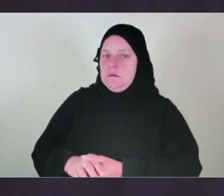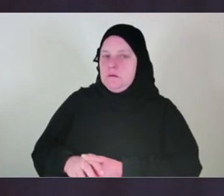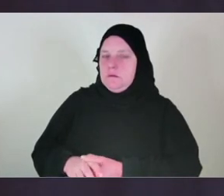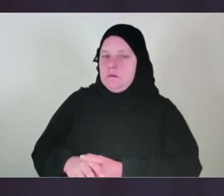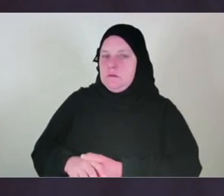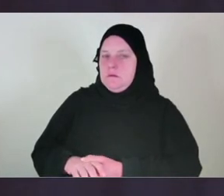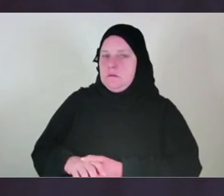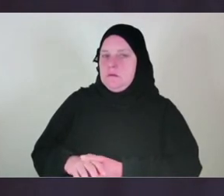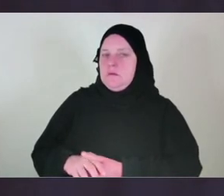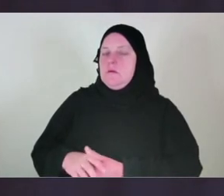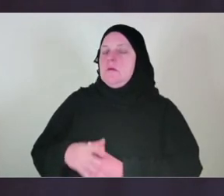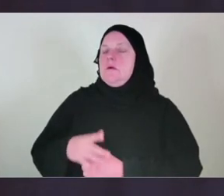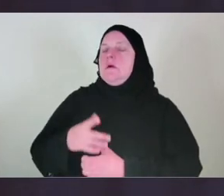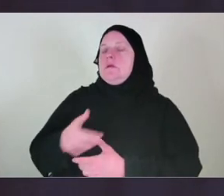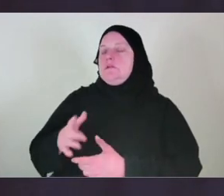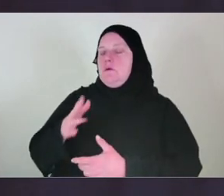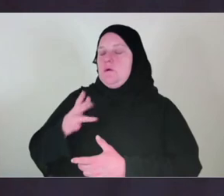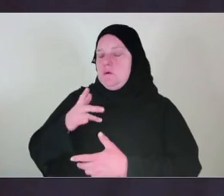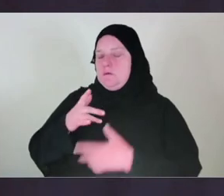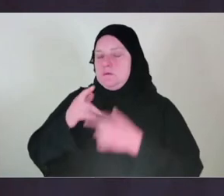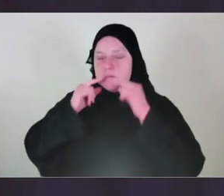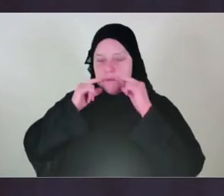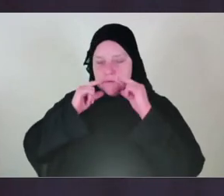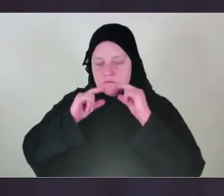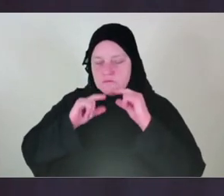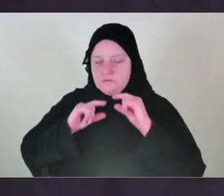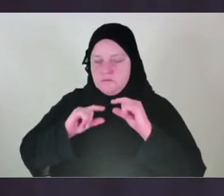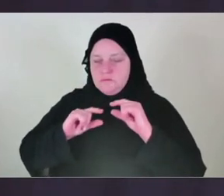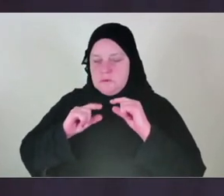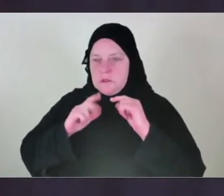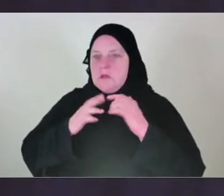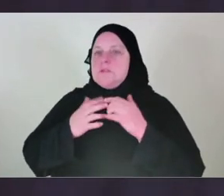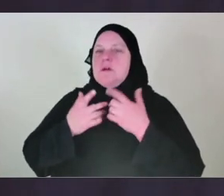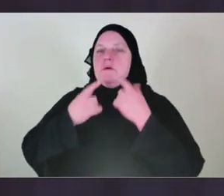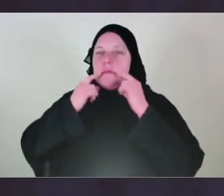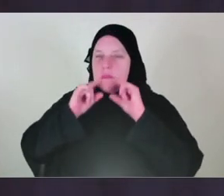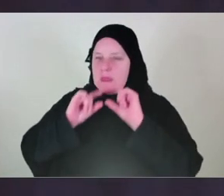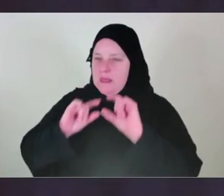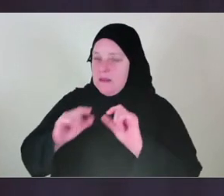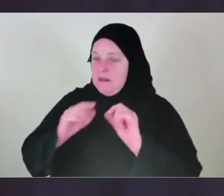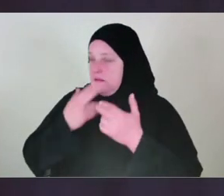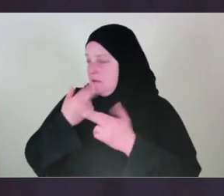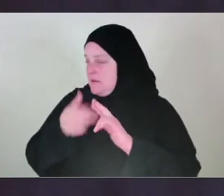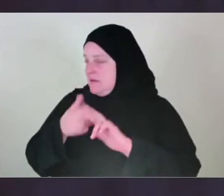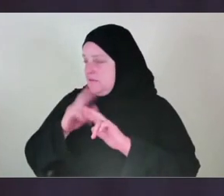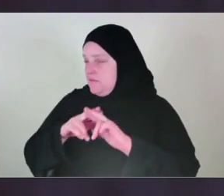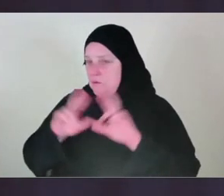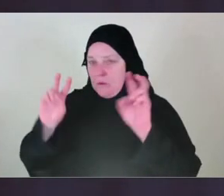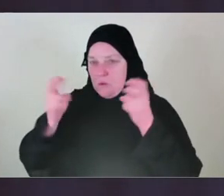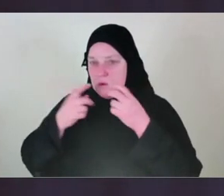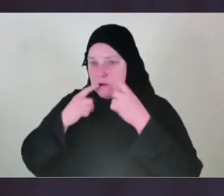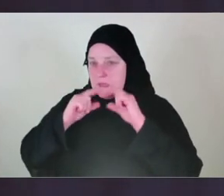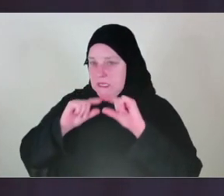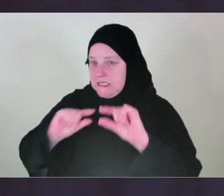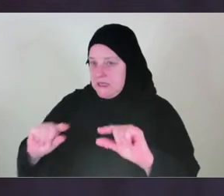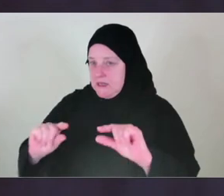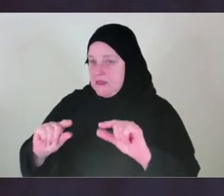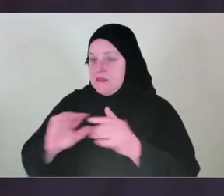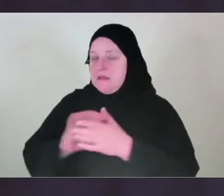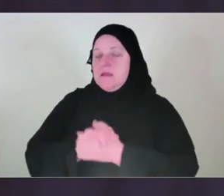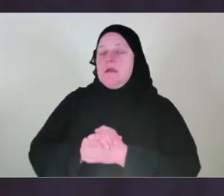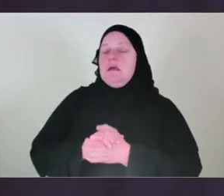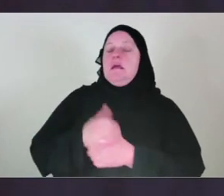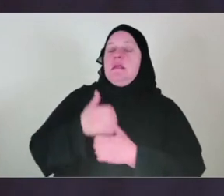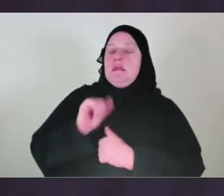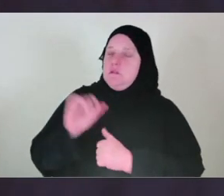final pilgrimage. What did he say? This is a hadith. That's